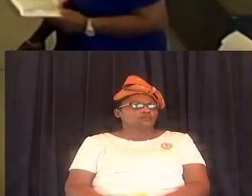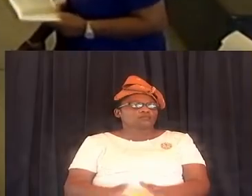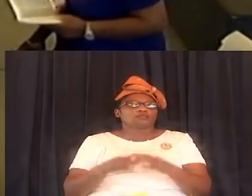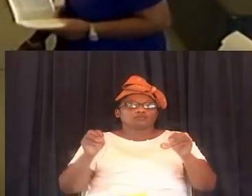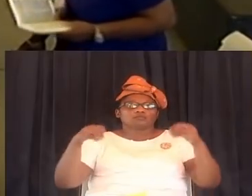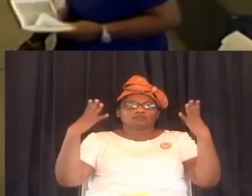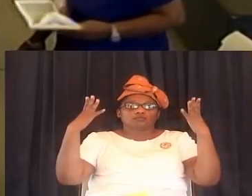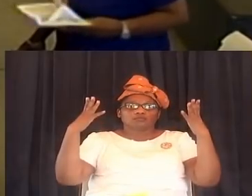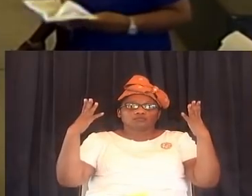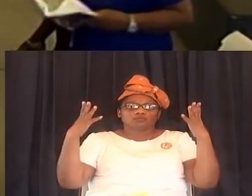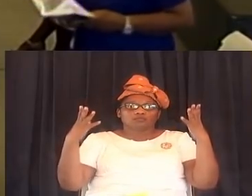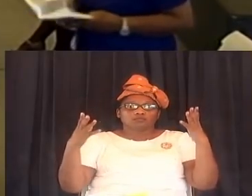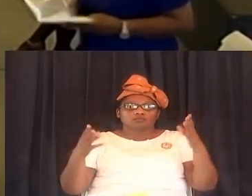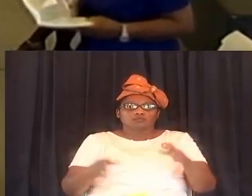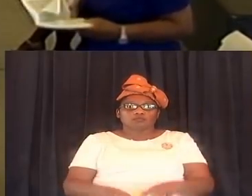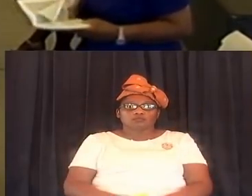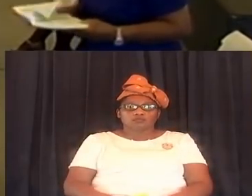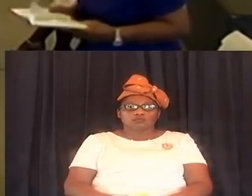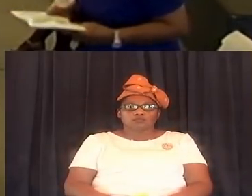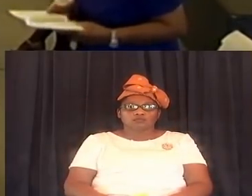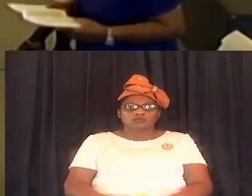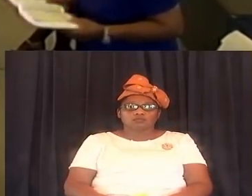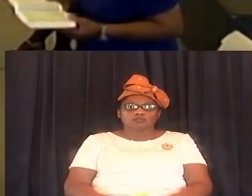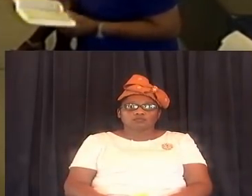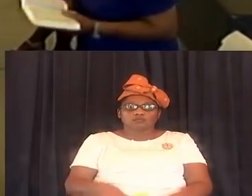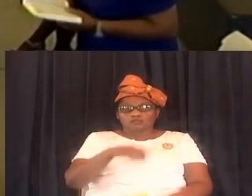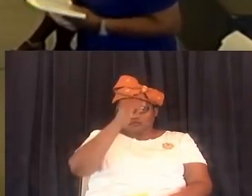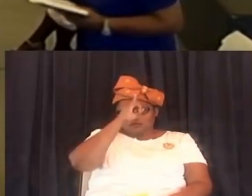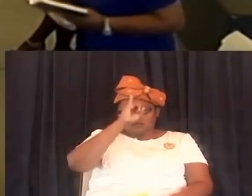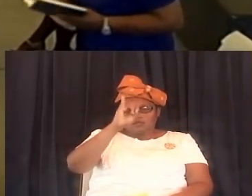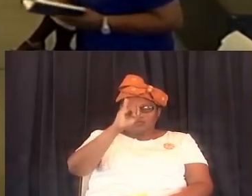Hallelujah. Isaiah